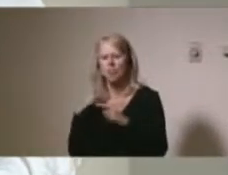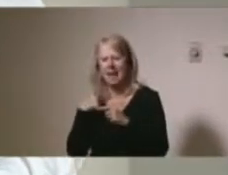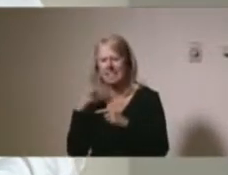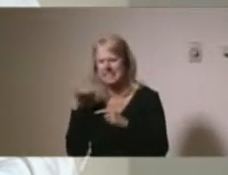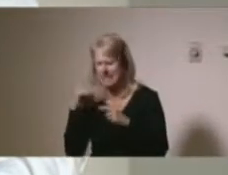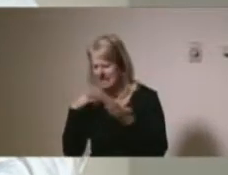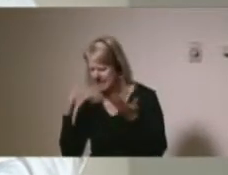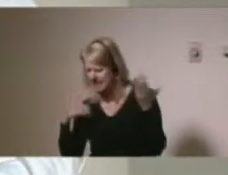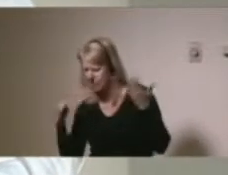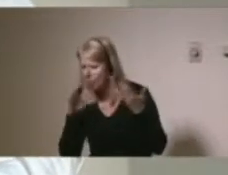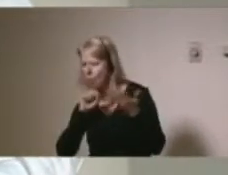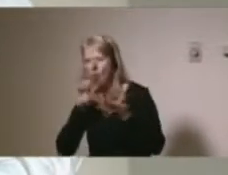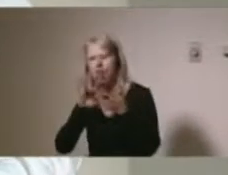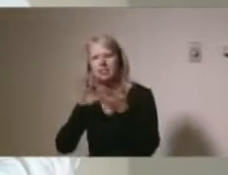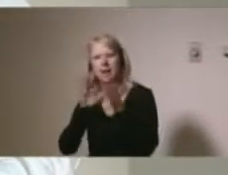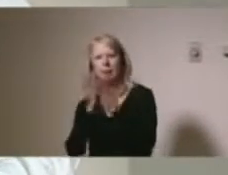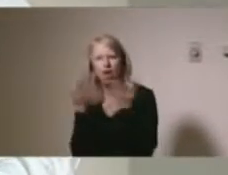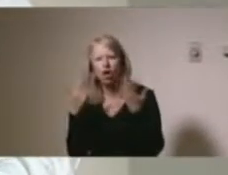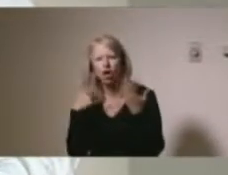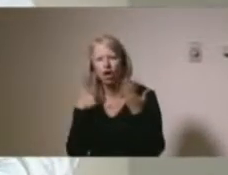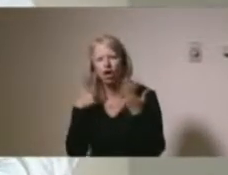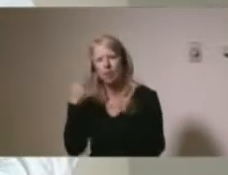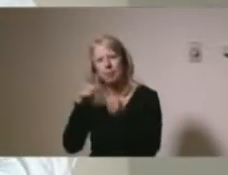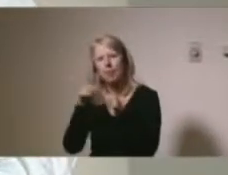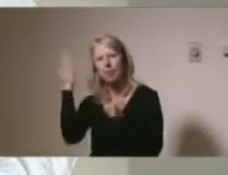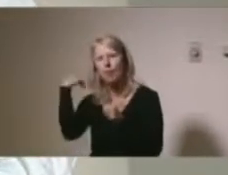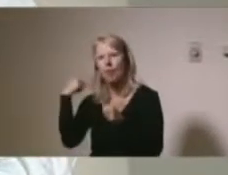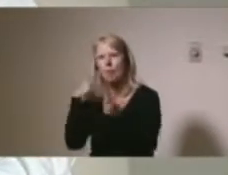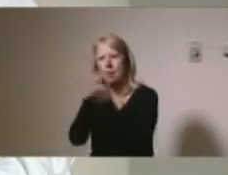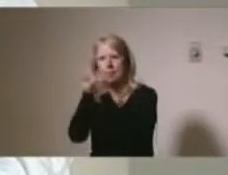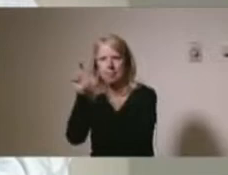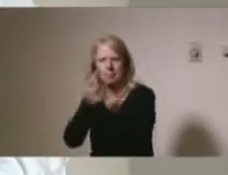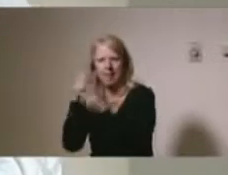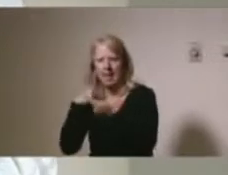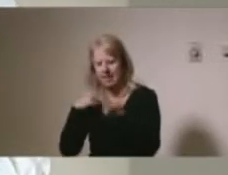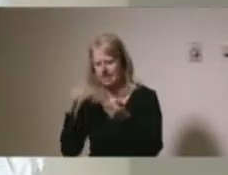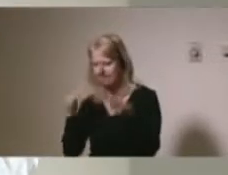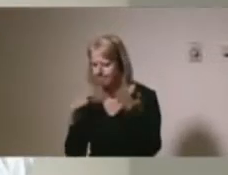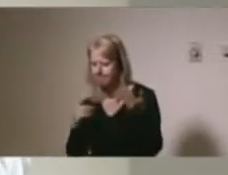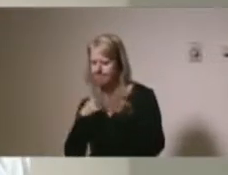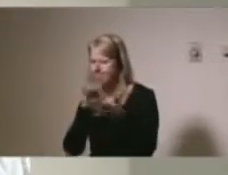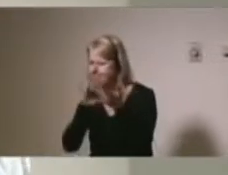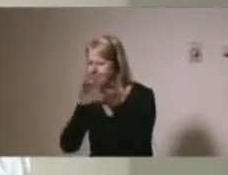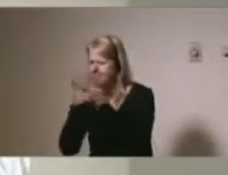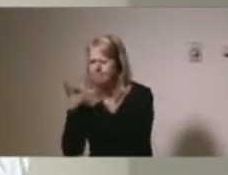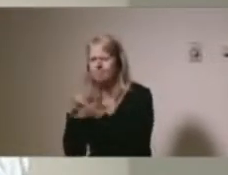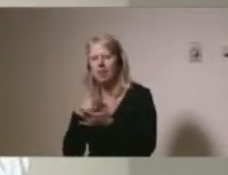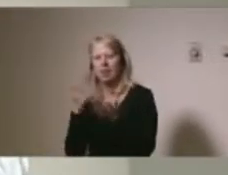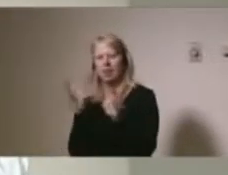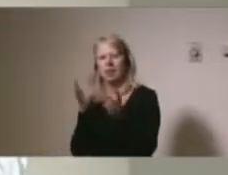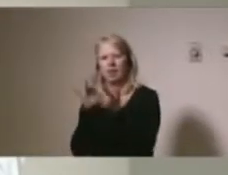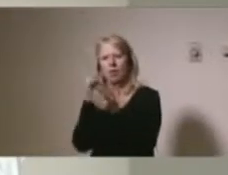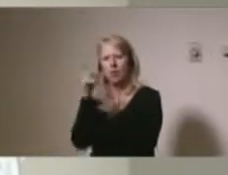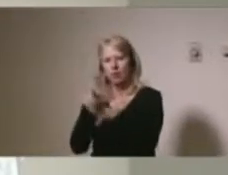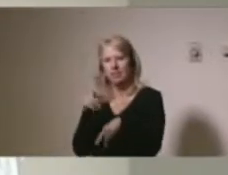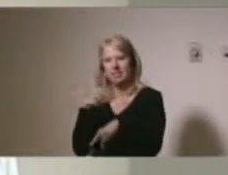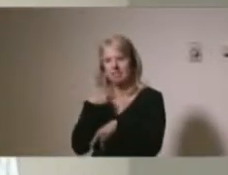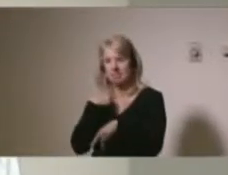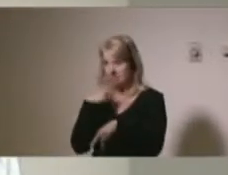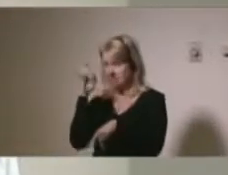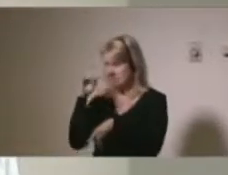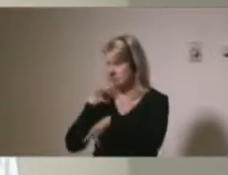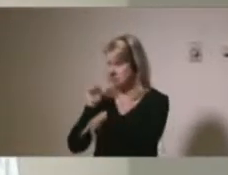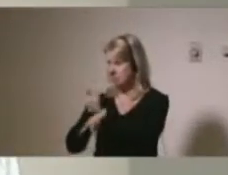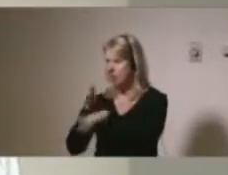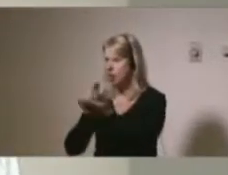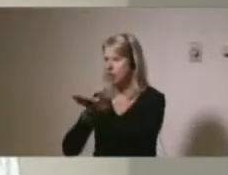and started looking at people that I'd met along the way, and I spoke with one person who said, she goes, well, I was the one that set up the contracts. And I said, what